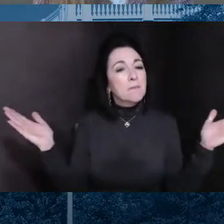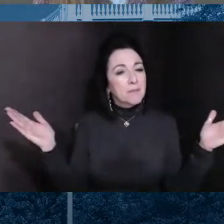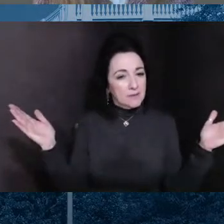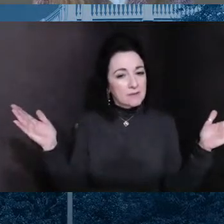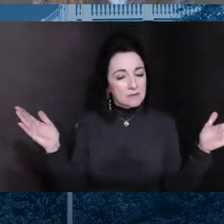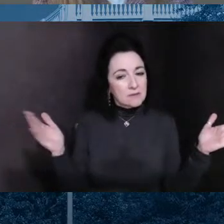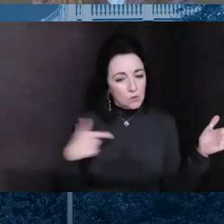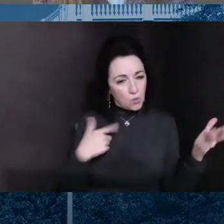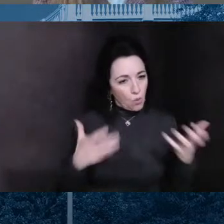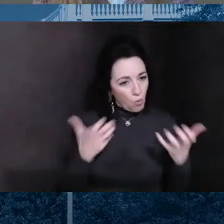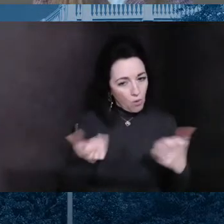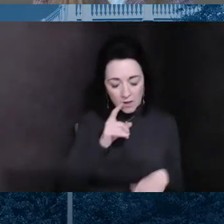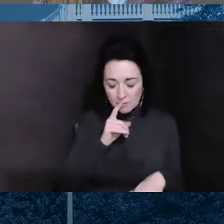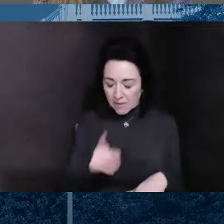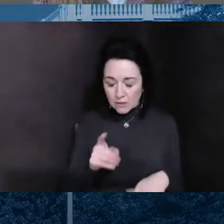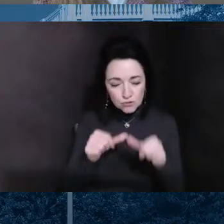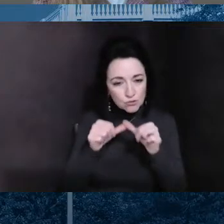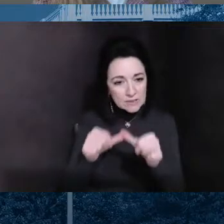testing. Can't lose